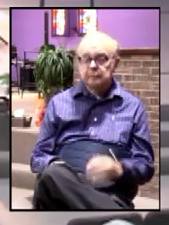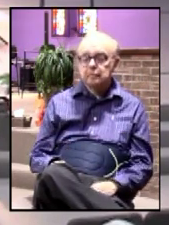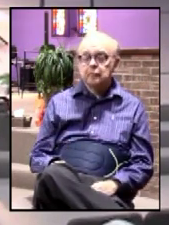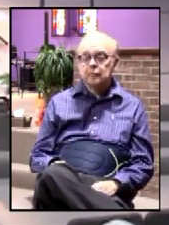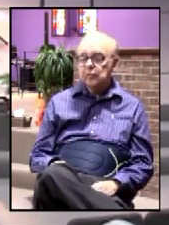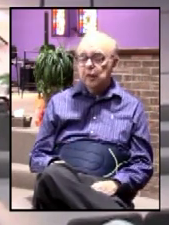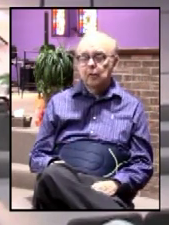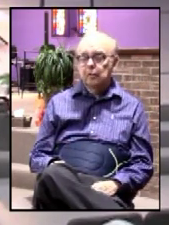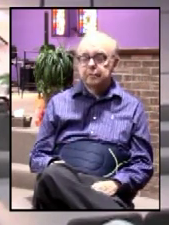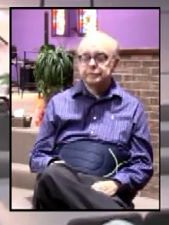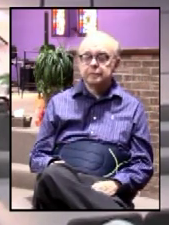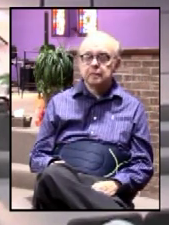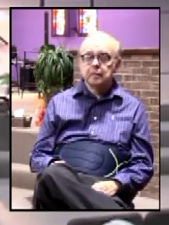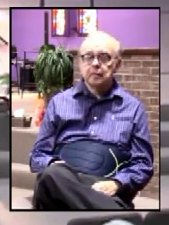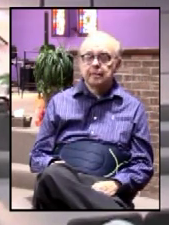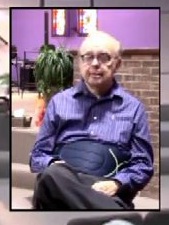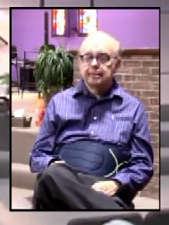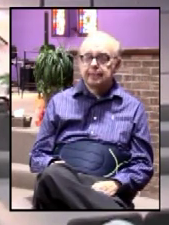44,999 people?